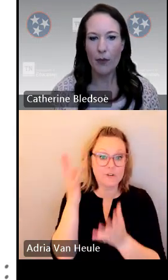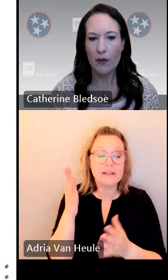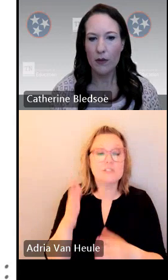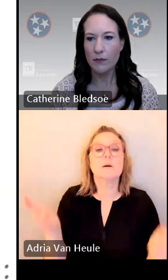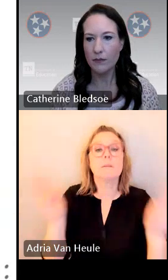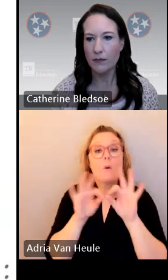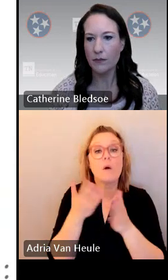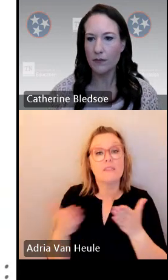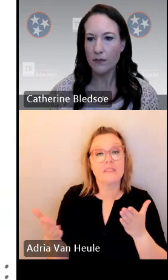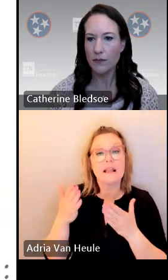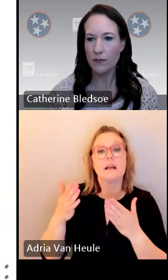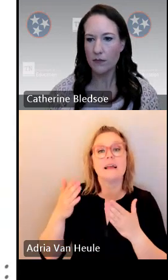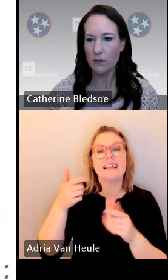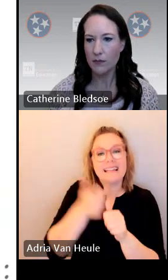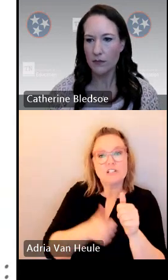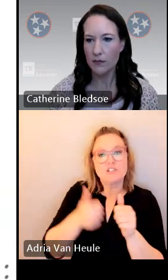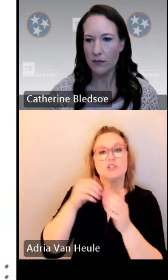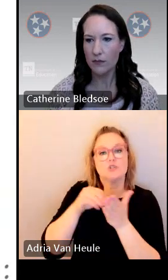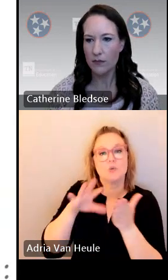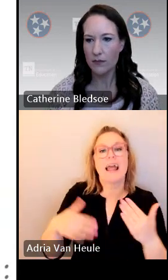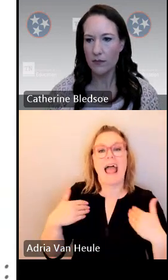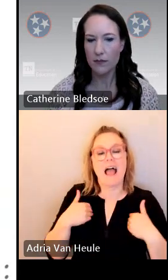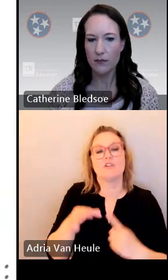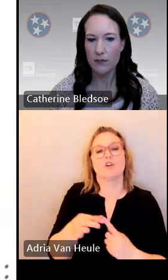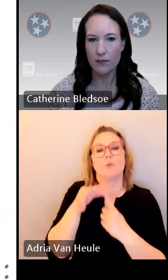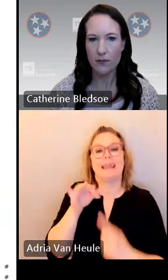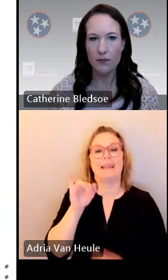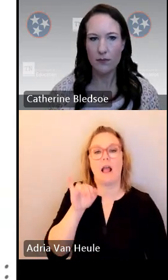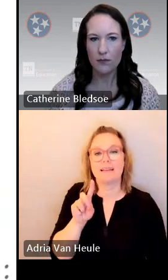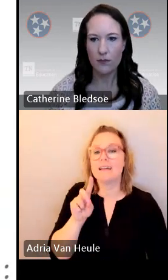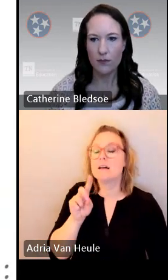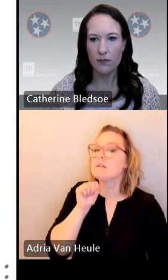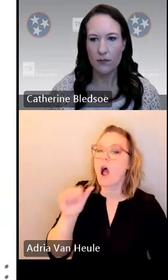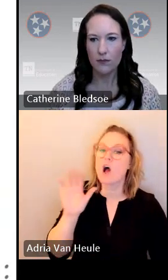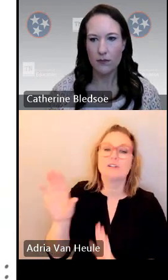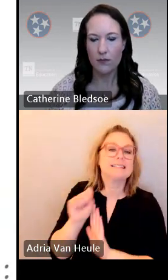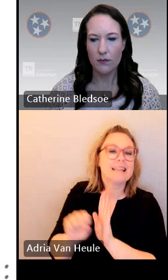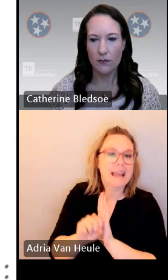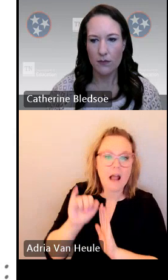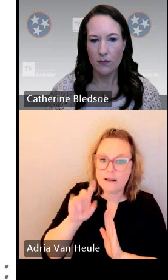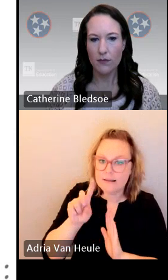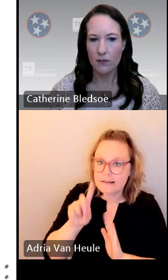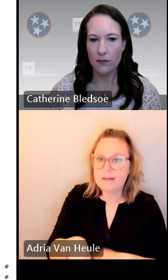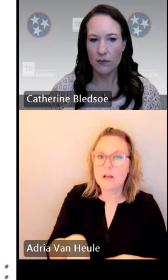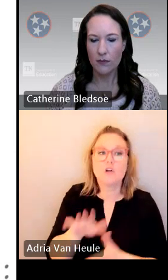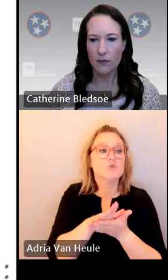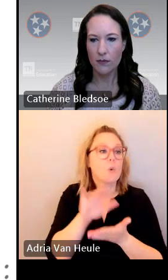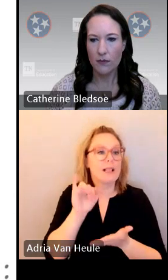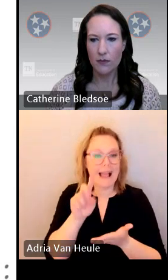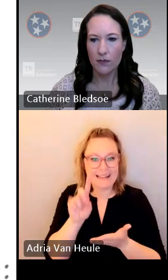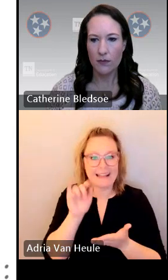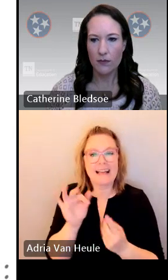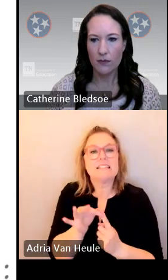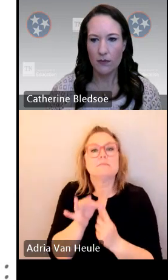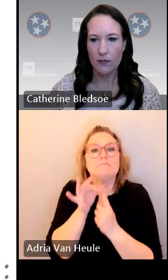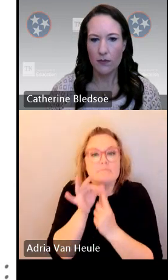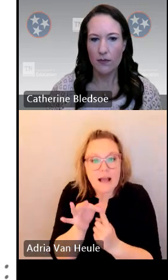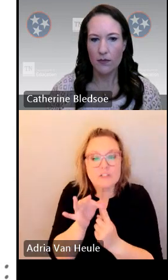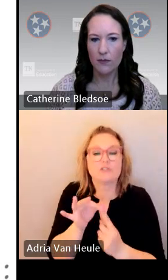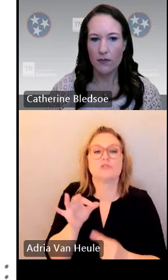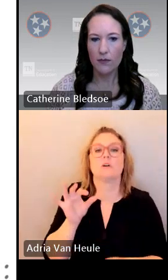student has a unique ID. This unique ID is not their state ID or a school ID. It is an ID that ETSU or we at Vanderbilt